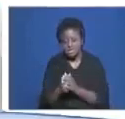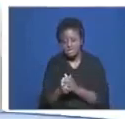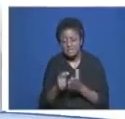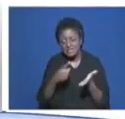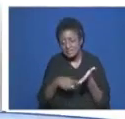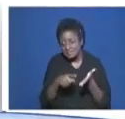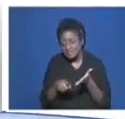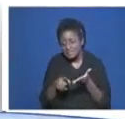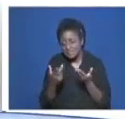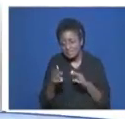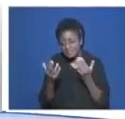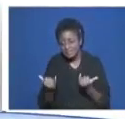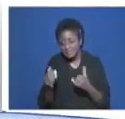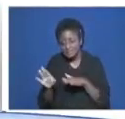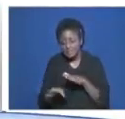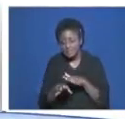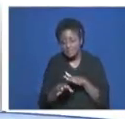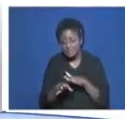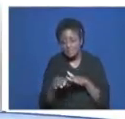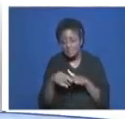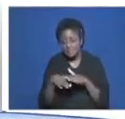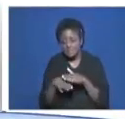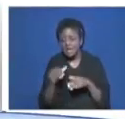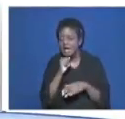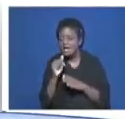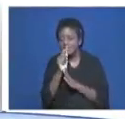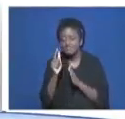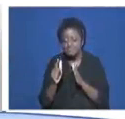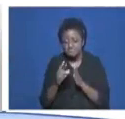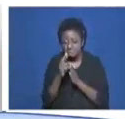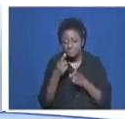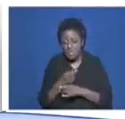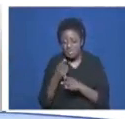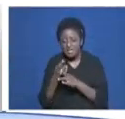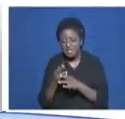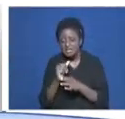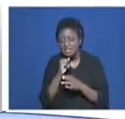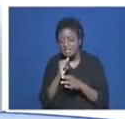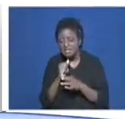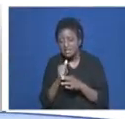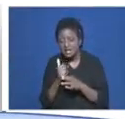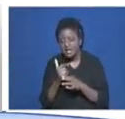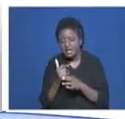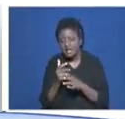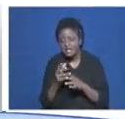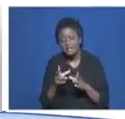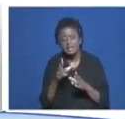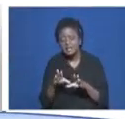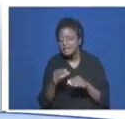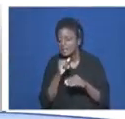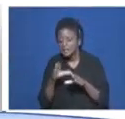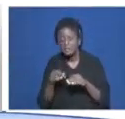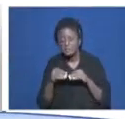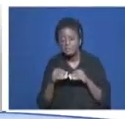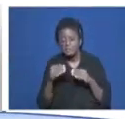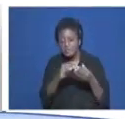or an investigation underway into an unregulated and unsanctioned community that's following a tour of an area north Eleuthera